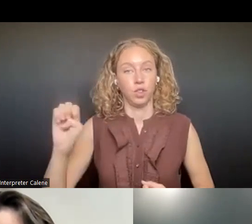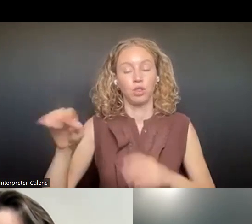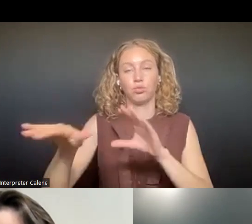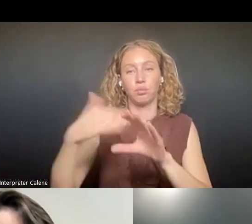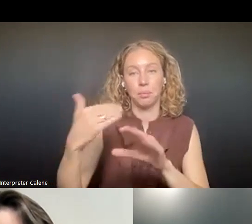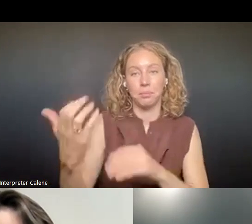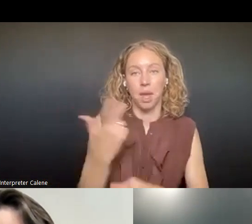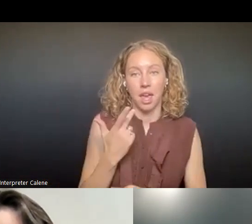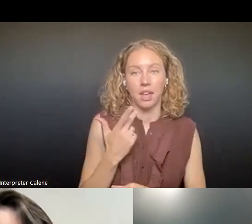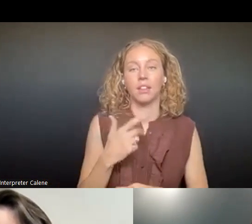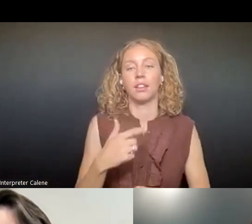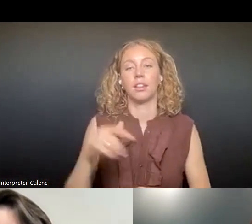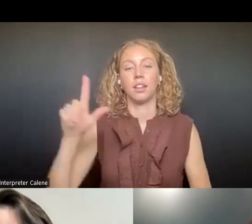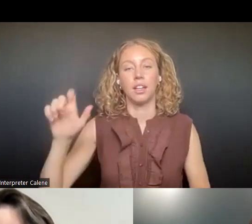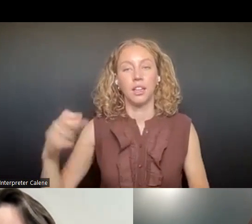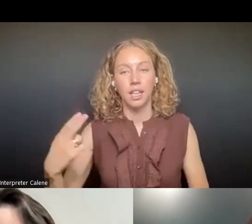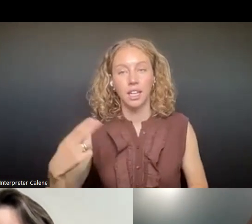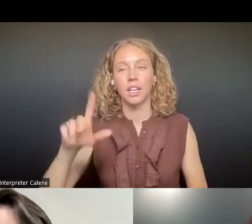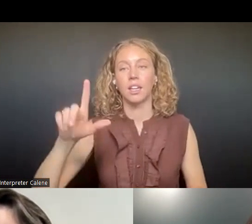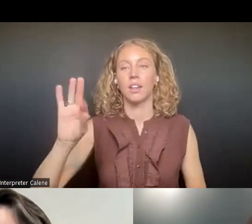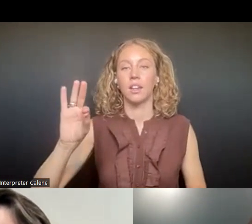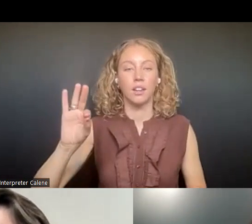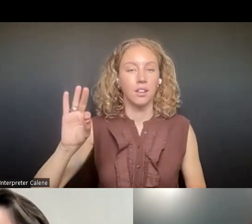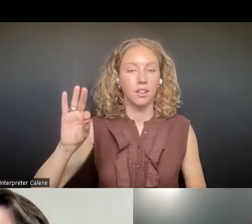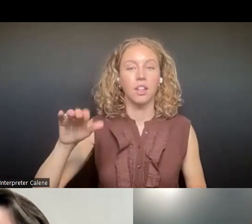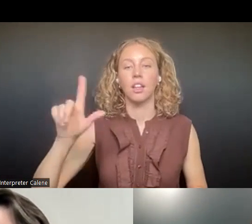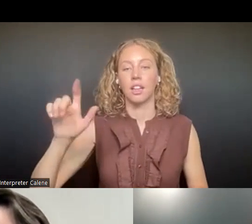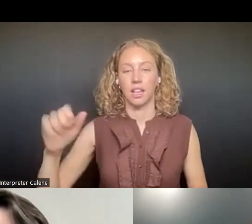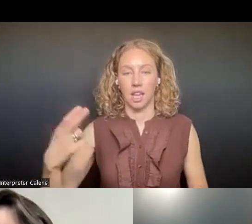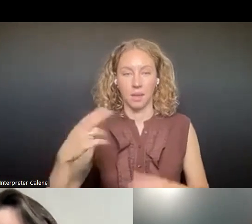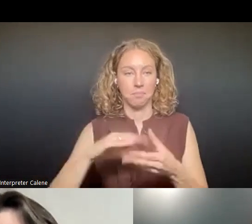And as Leah and Flora said, we will stick around for additional questions. Thank you.